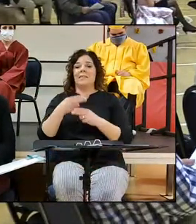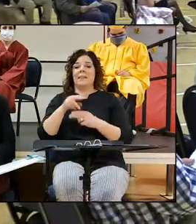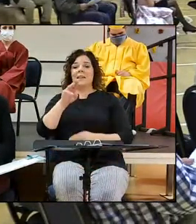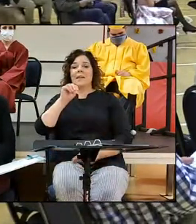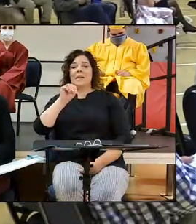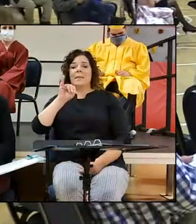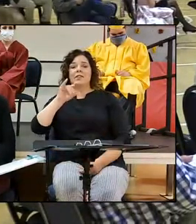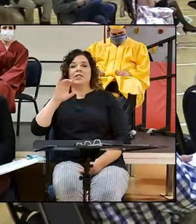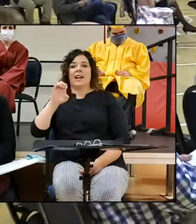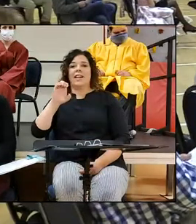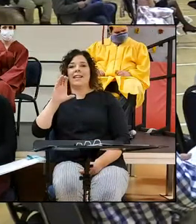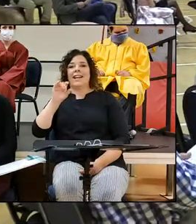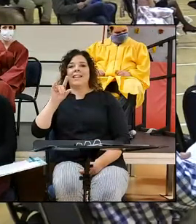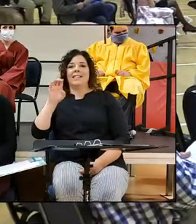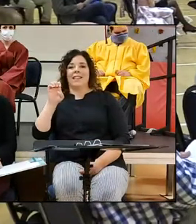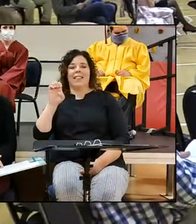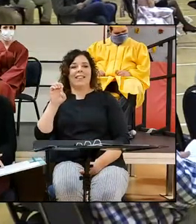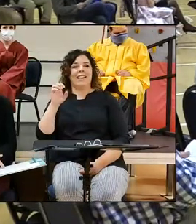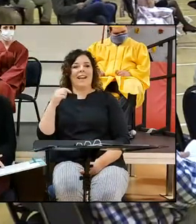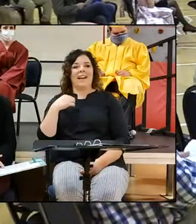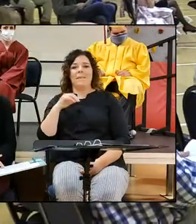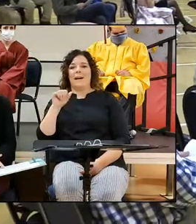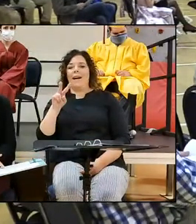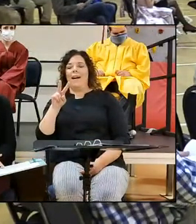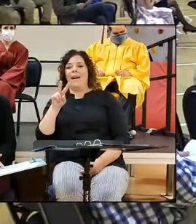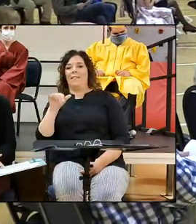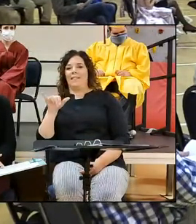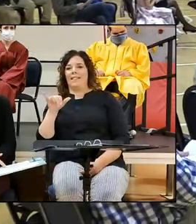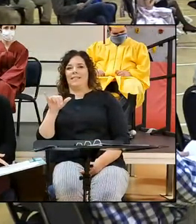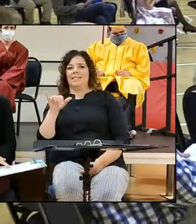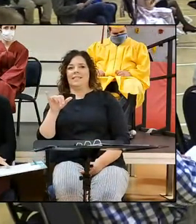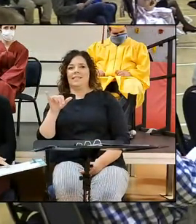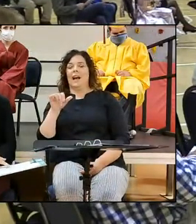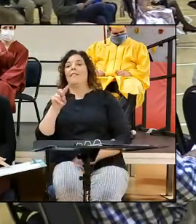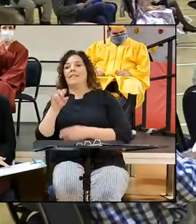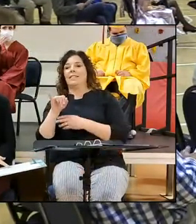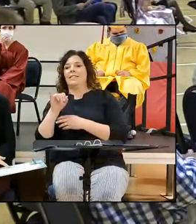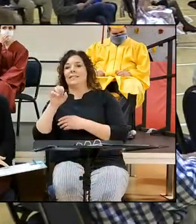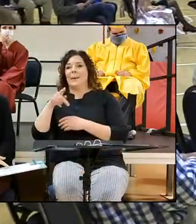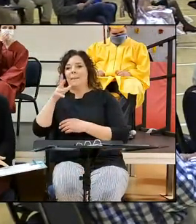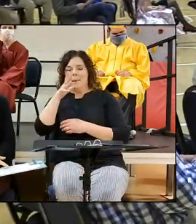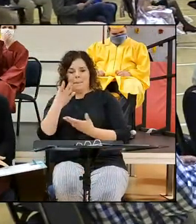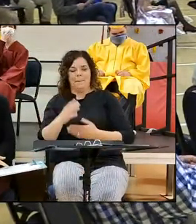Michelle Castle. I'm Avi's Castle's stepmom.